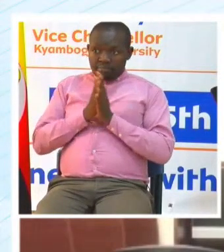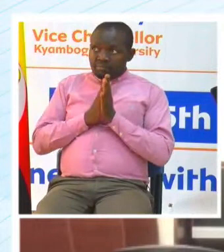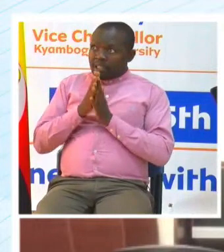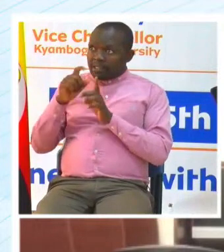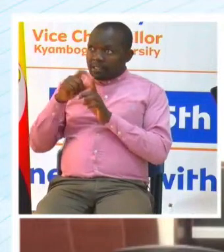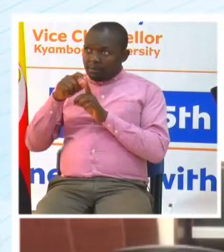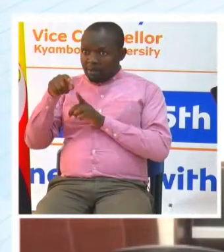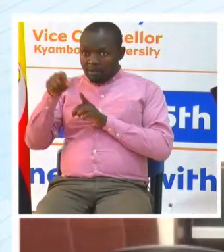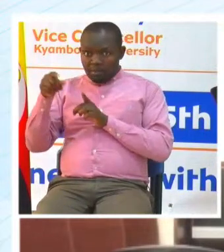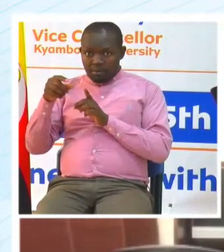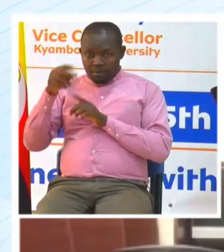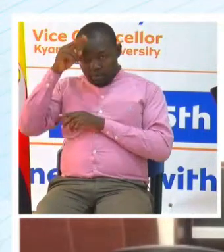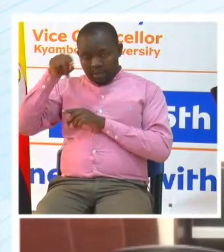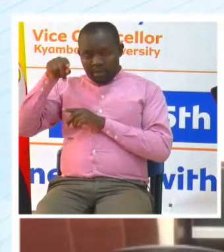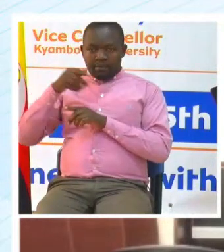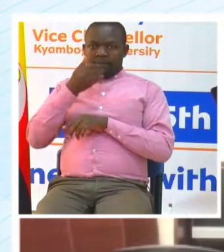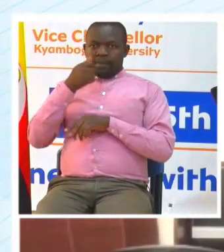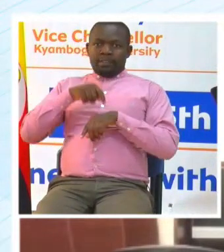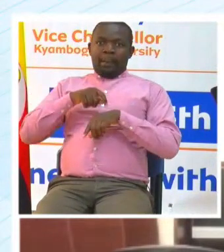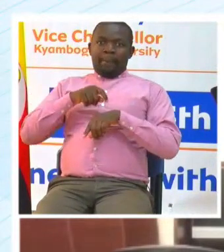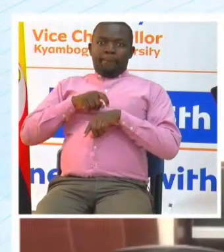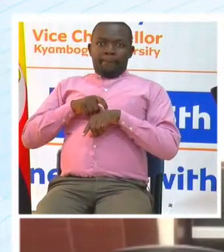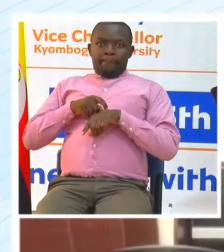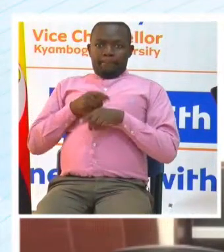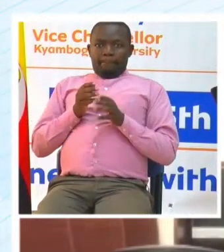December, this is the best time to apply.